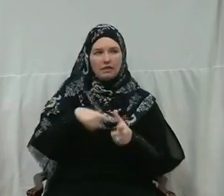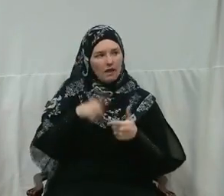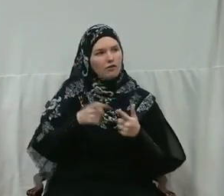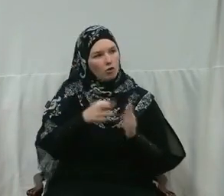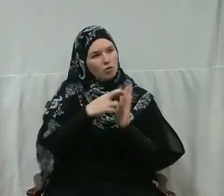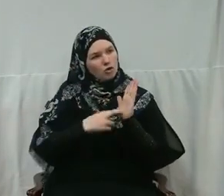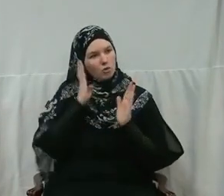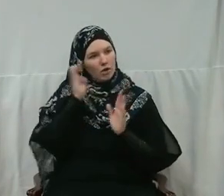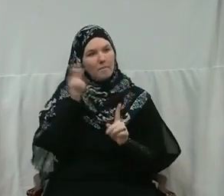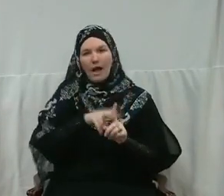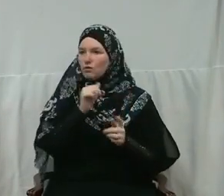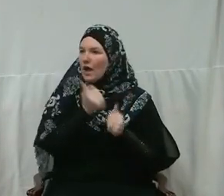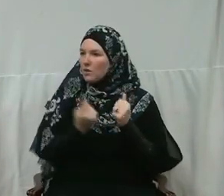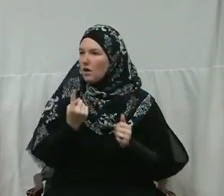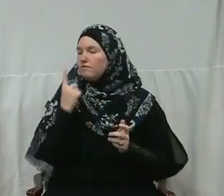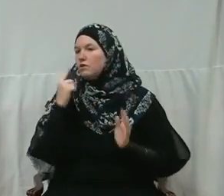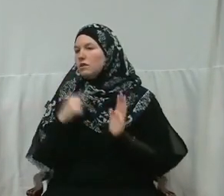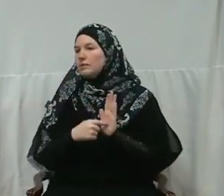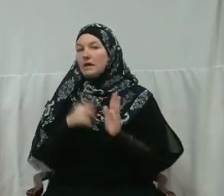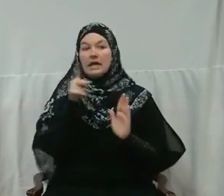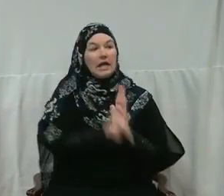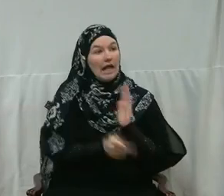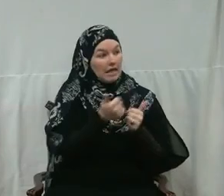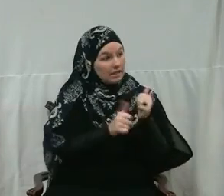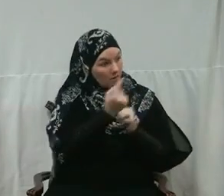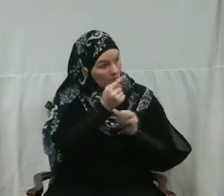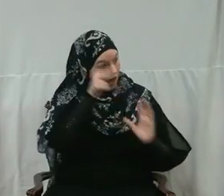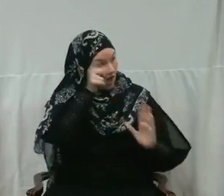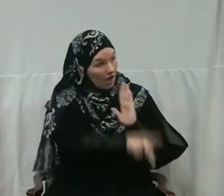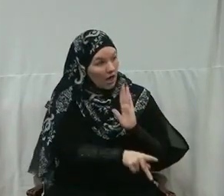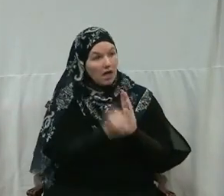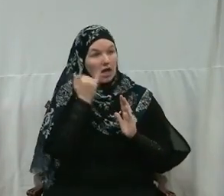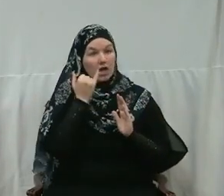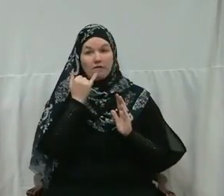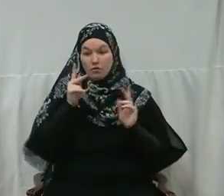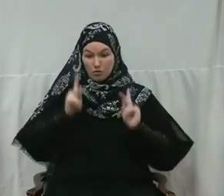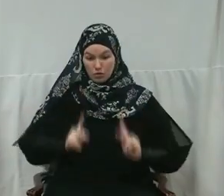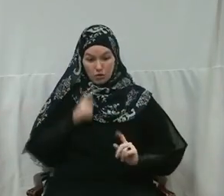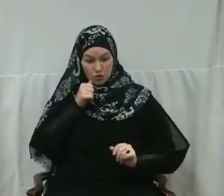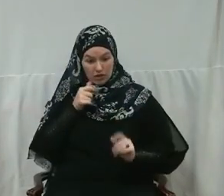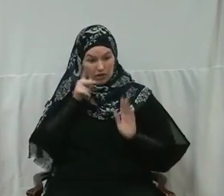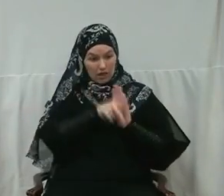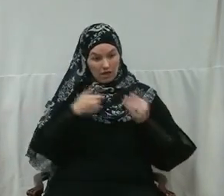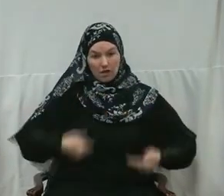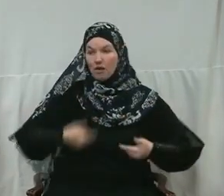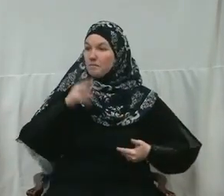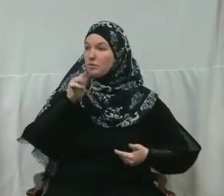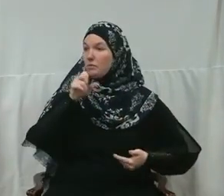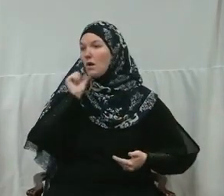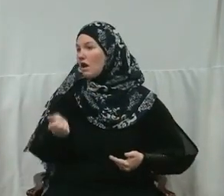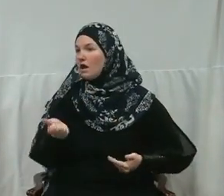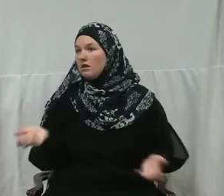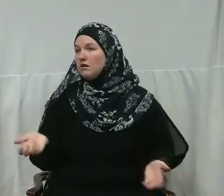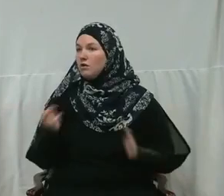there will apply to anyone, like killing any person, whether the killer is a Muslim or non-Muslim, then the rule of